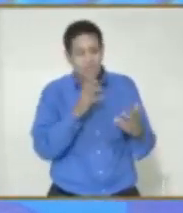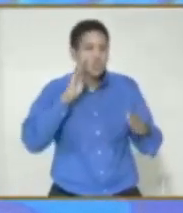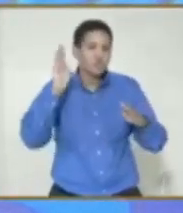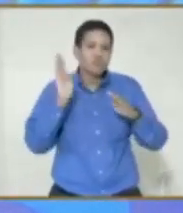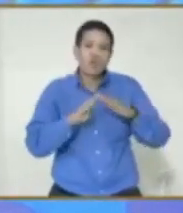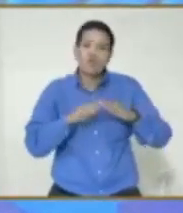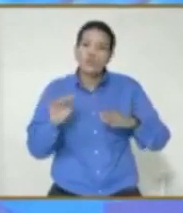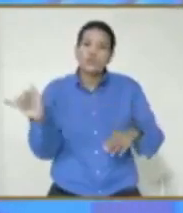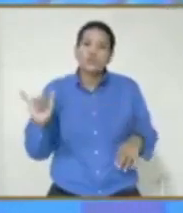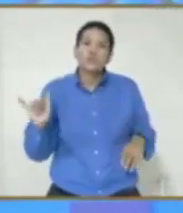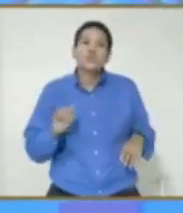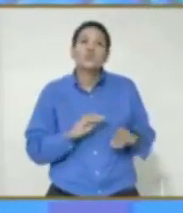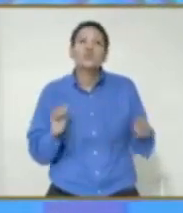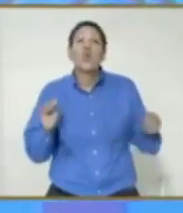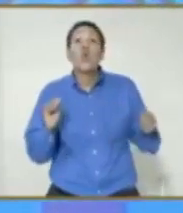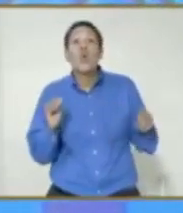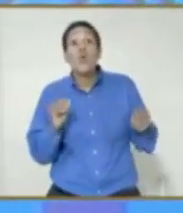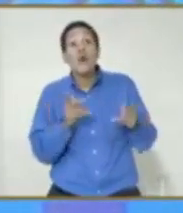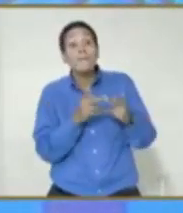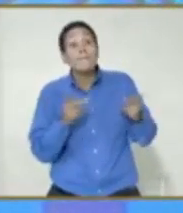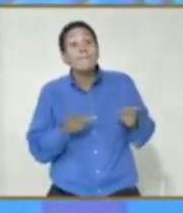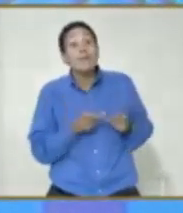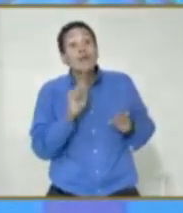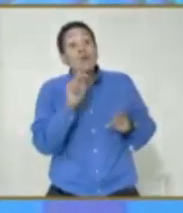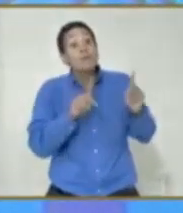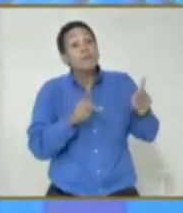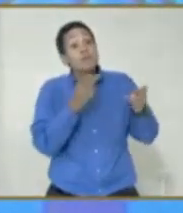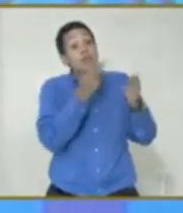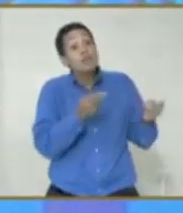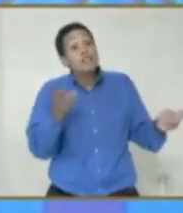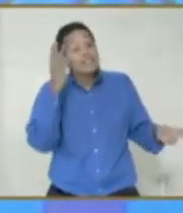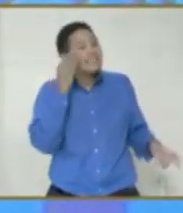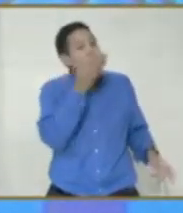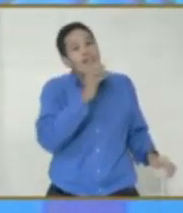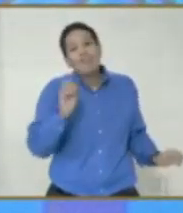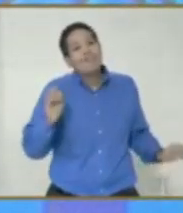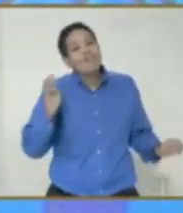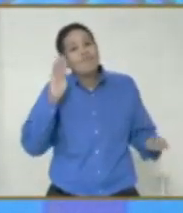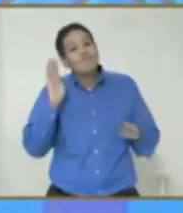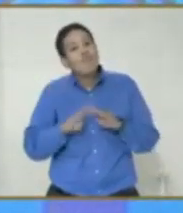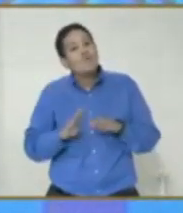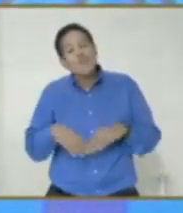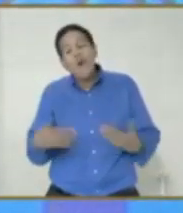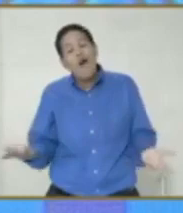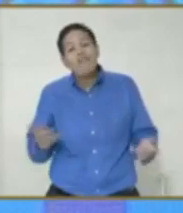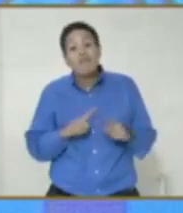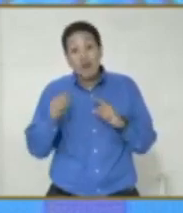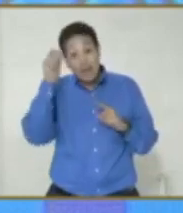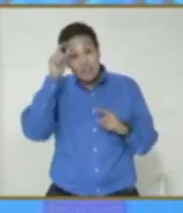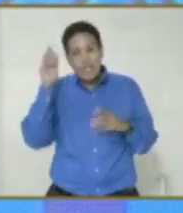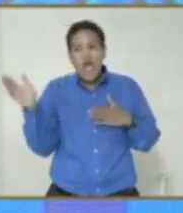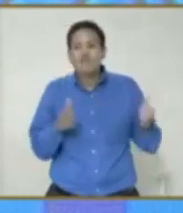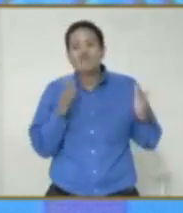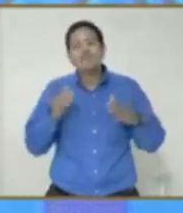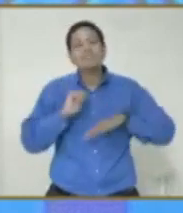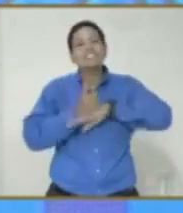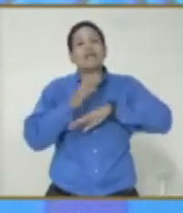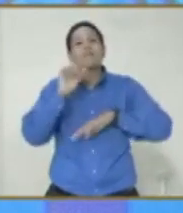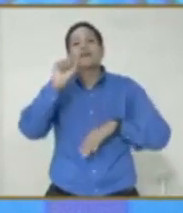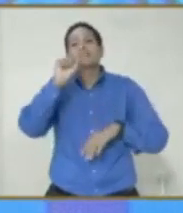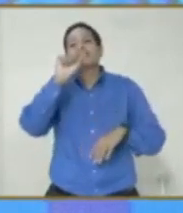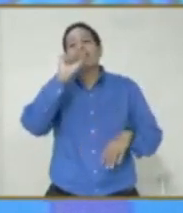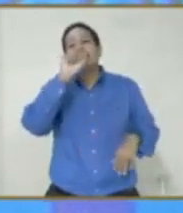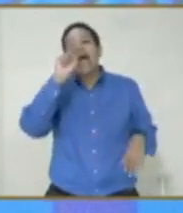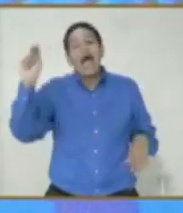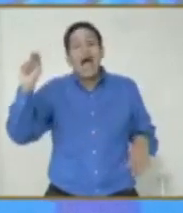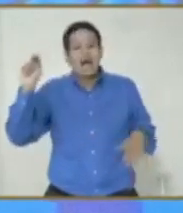no drop-in facility there, but arrangements have been made by the Central Municipal